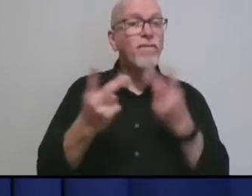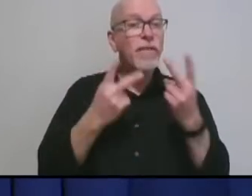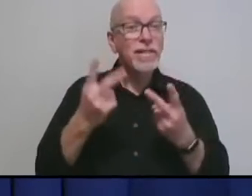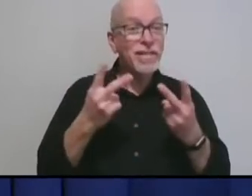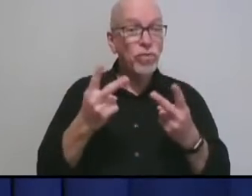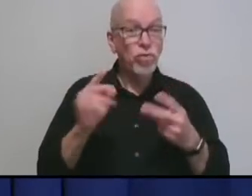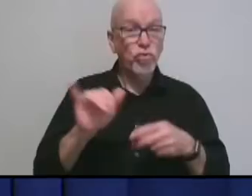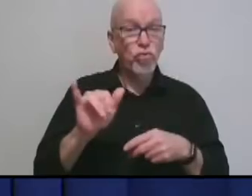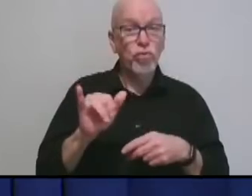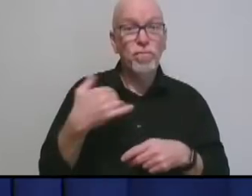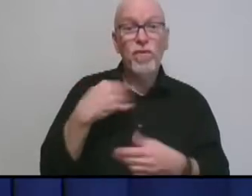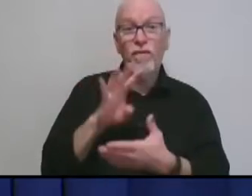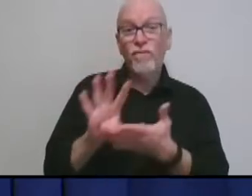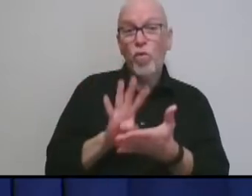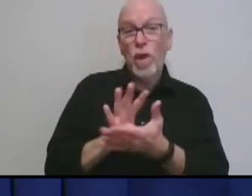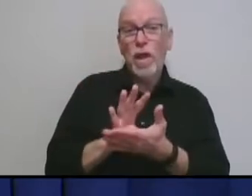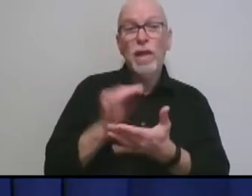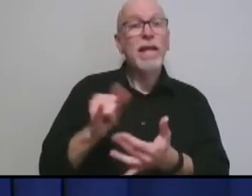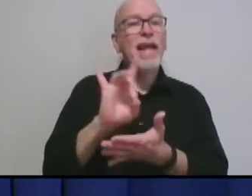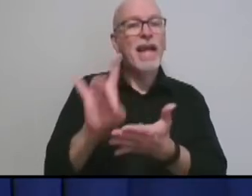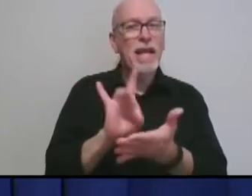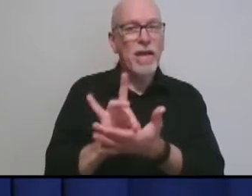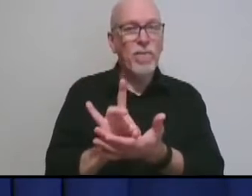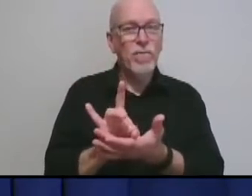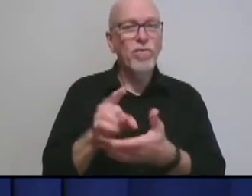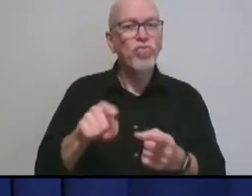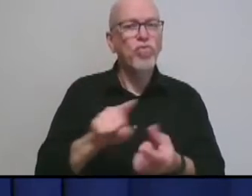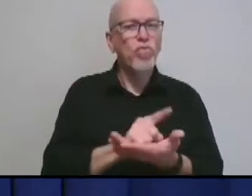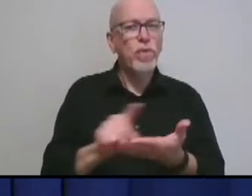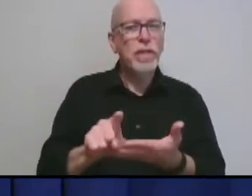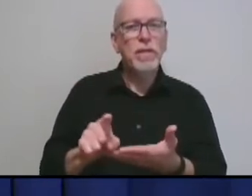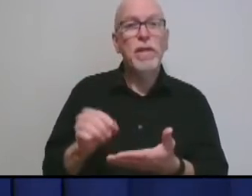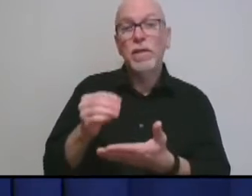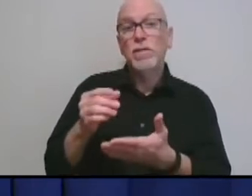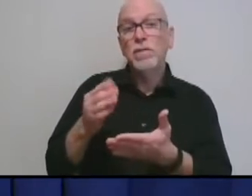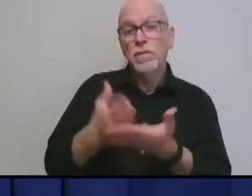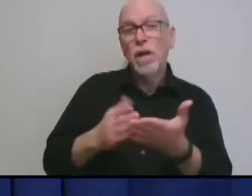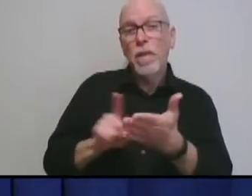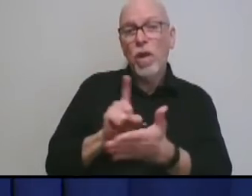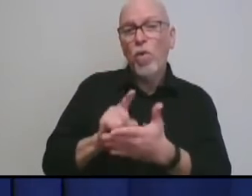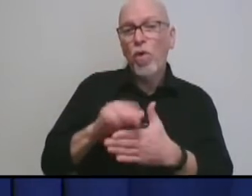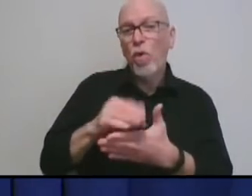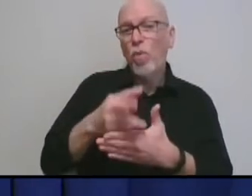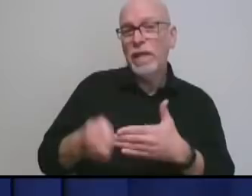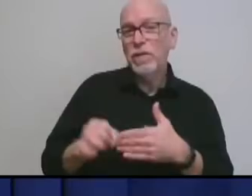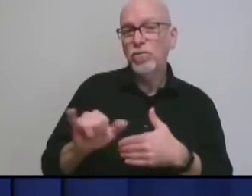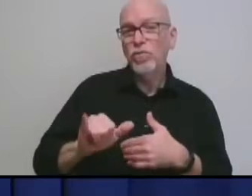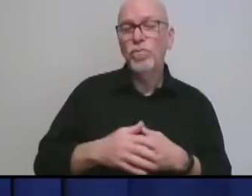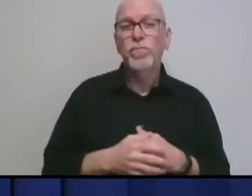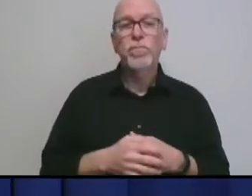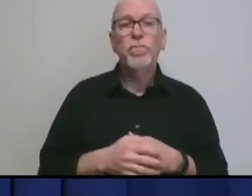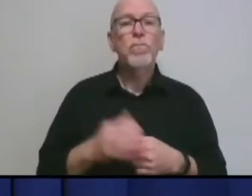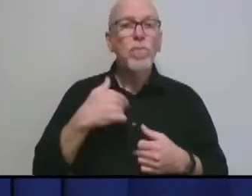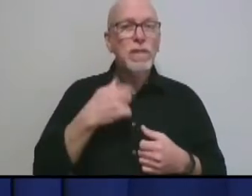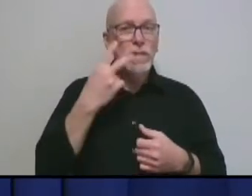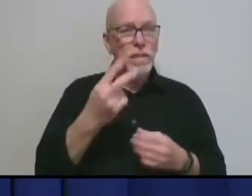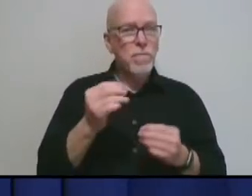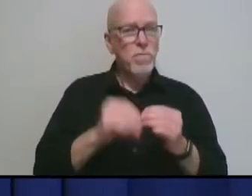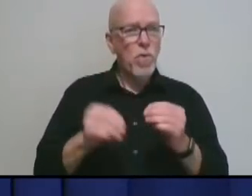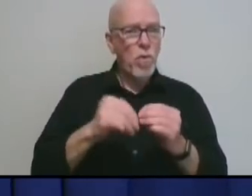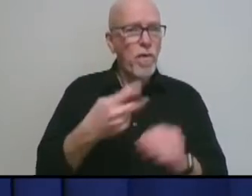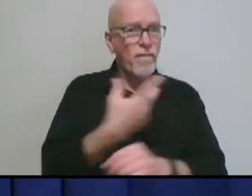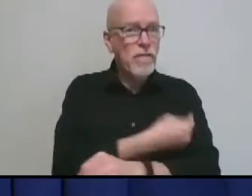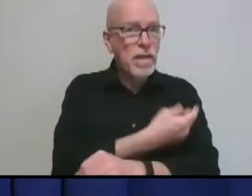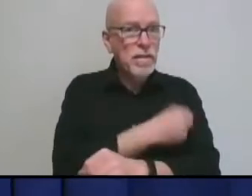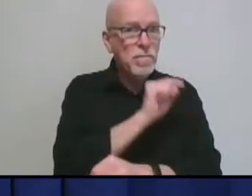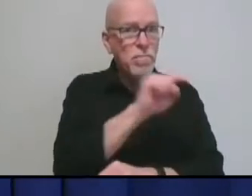visitation from 4 hours to 8 hours during the week and some hours on the weekend. As we continue to get more vaccine in arms, my hope is